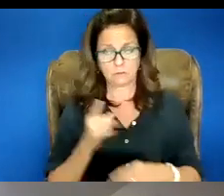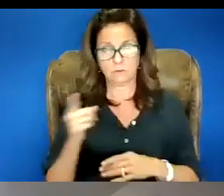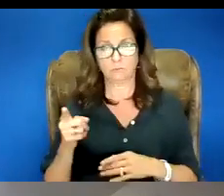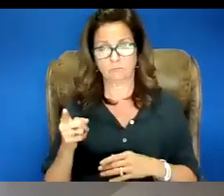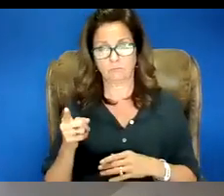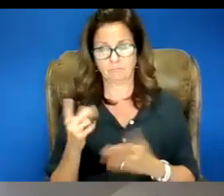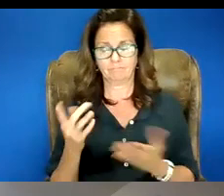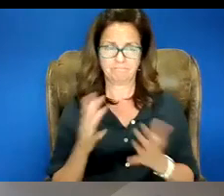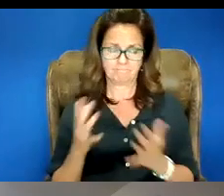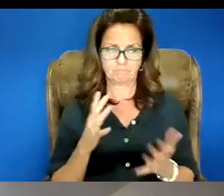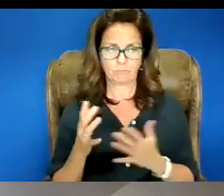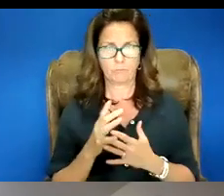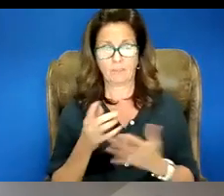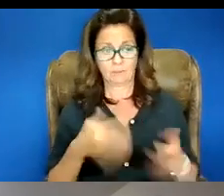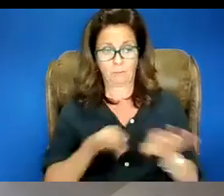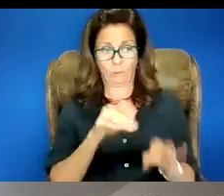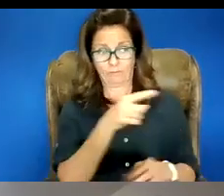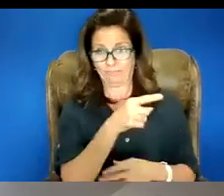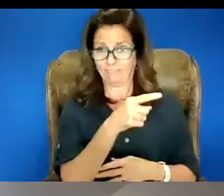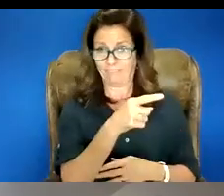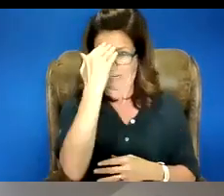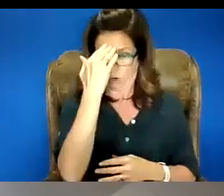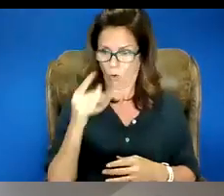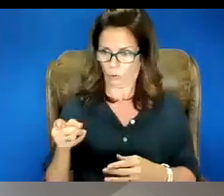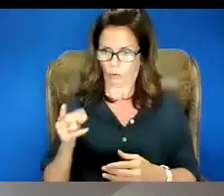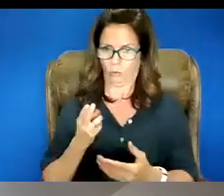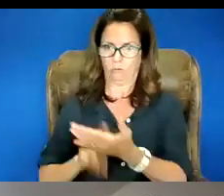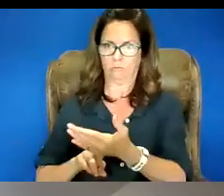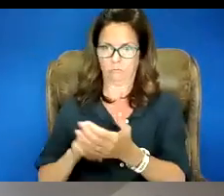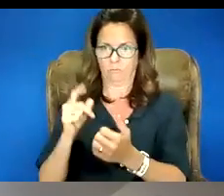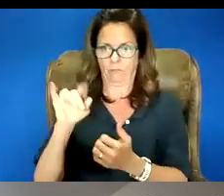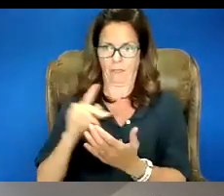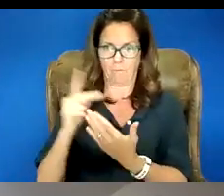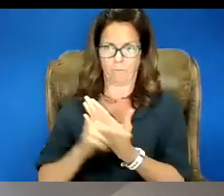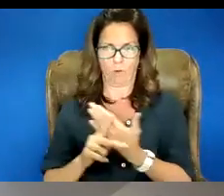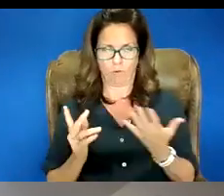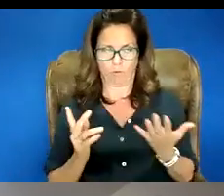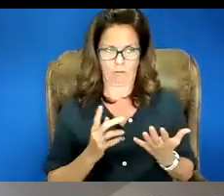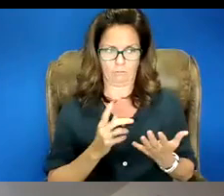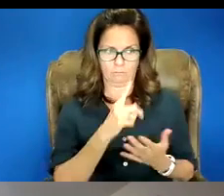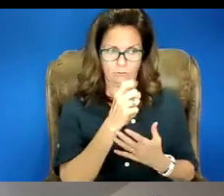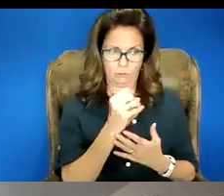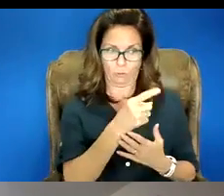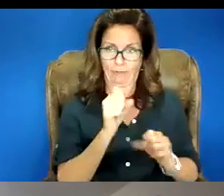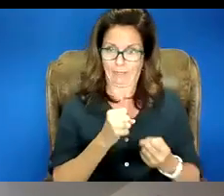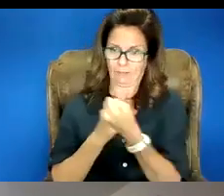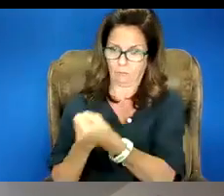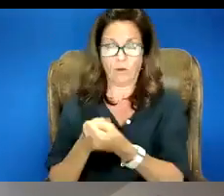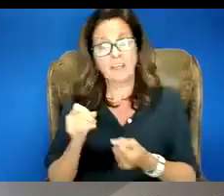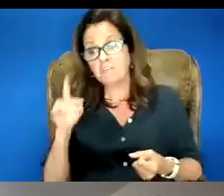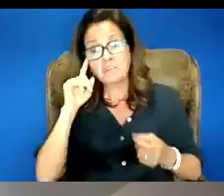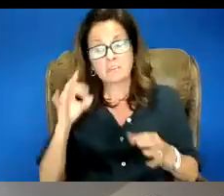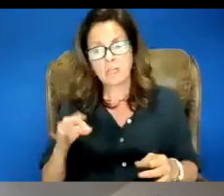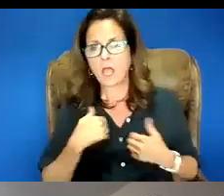mean, it's important that they know so they can support you. If you just don't want to tell them, that's up to you, but that might